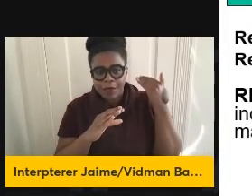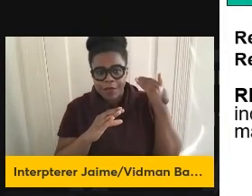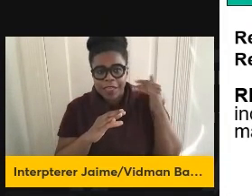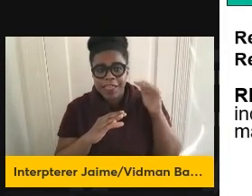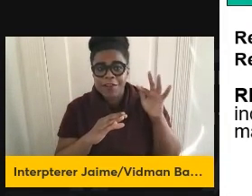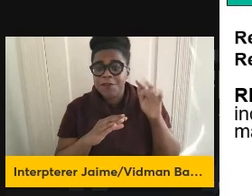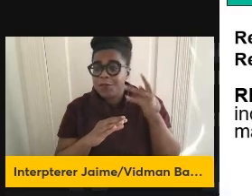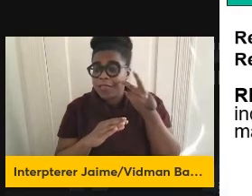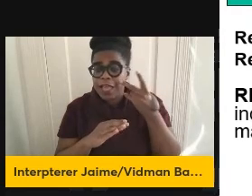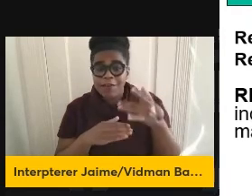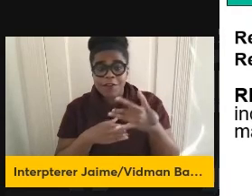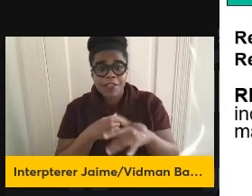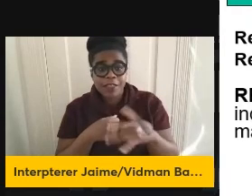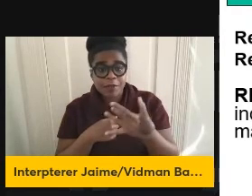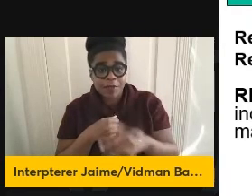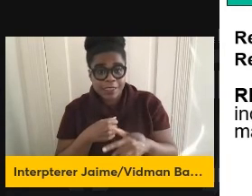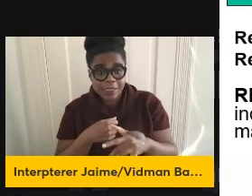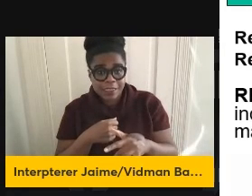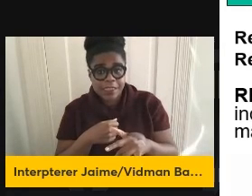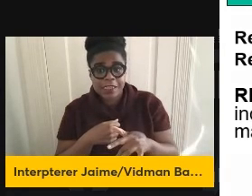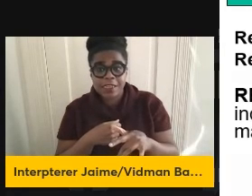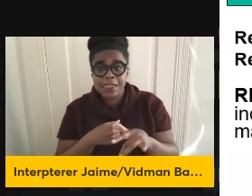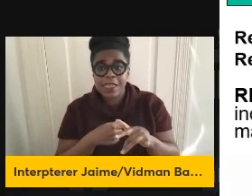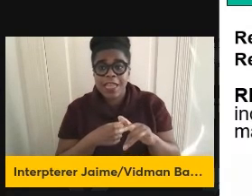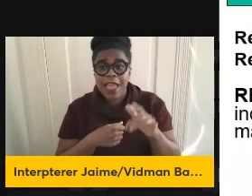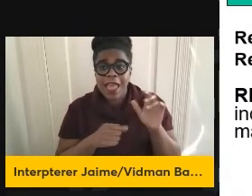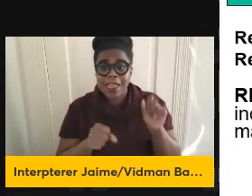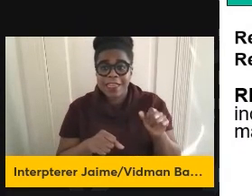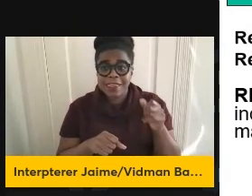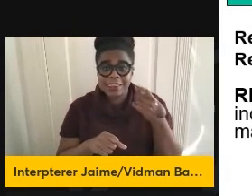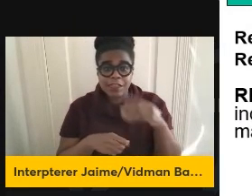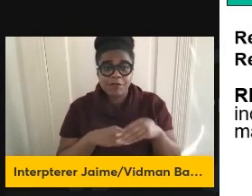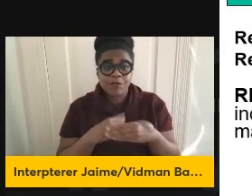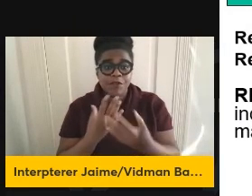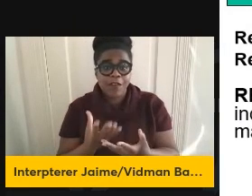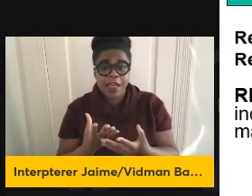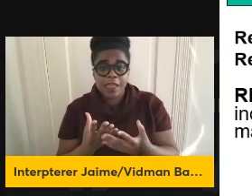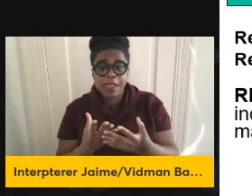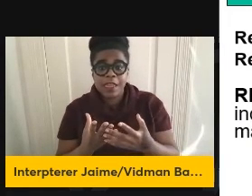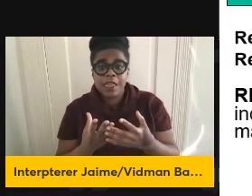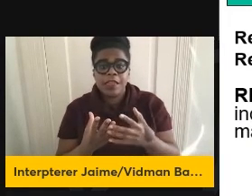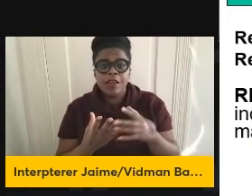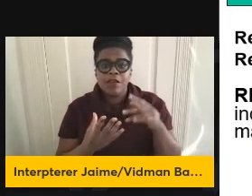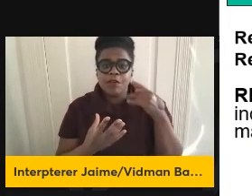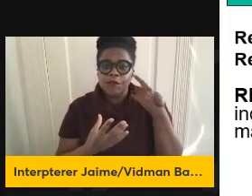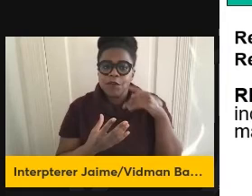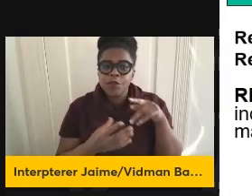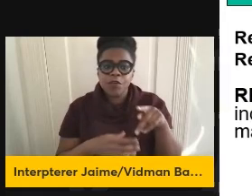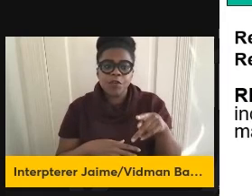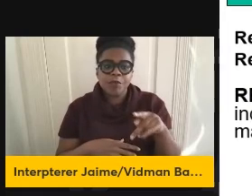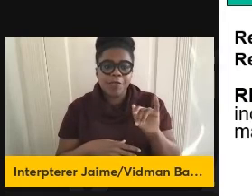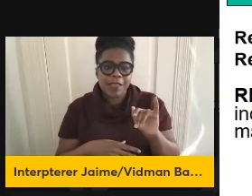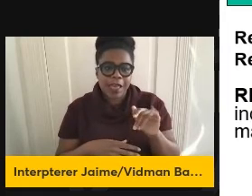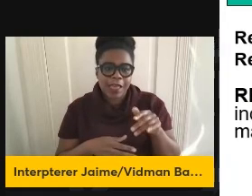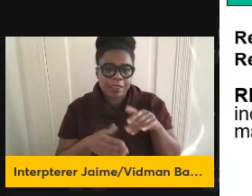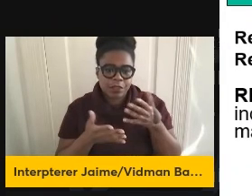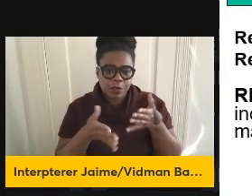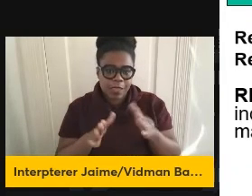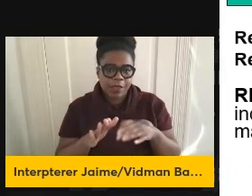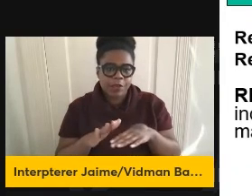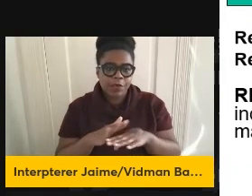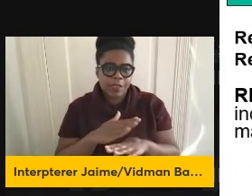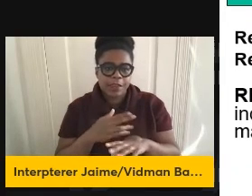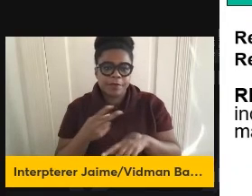position still available, and I can see if I can provide additional funding to the PI to let you in. The